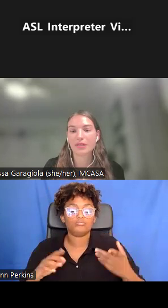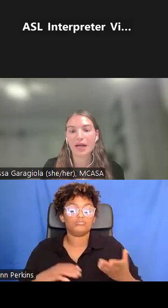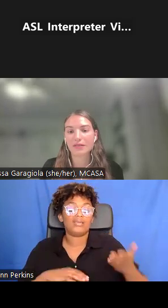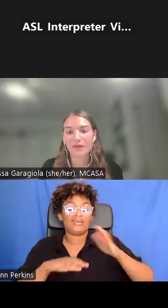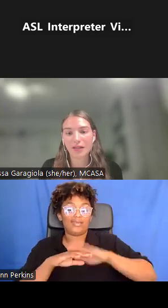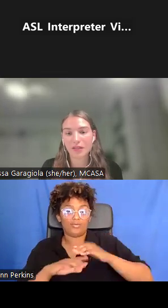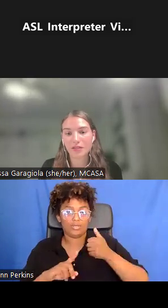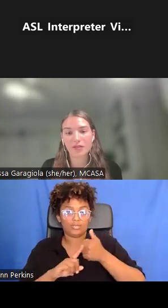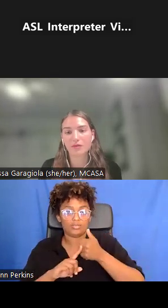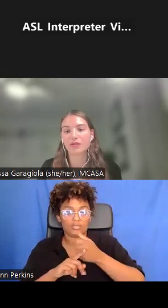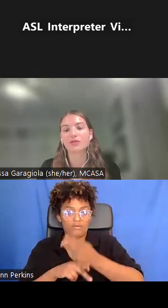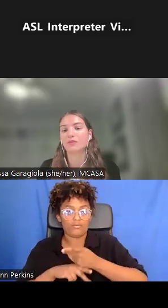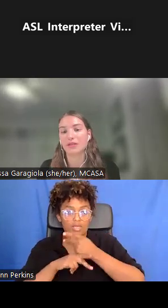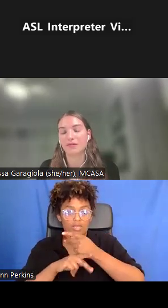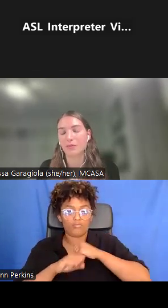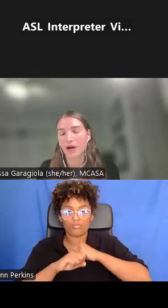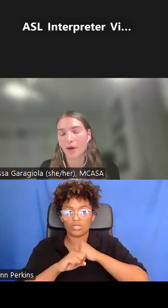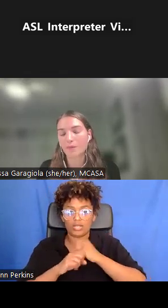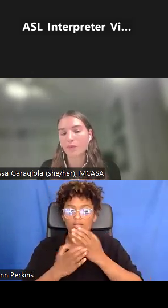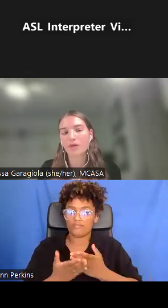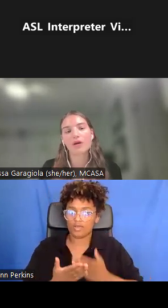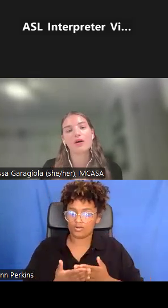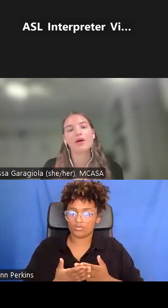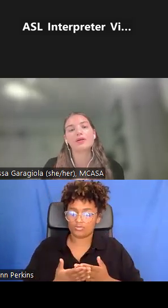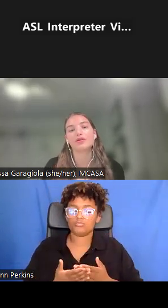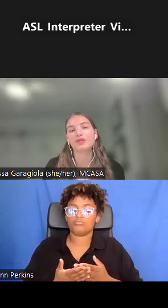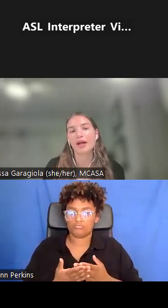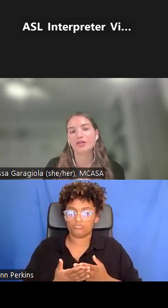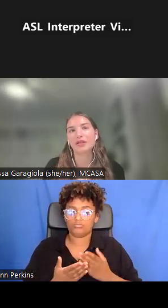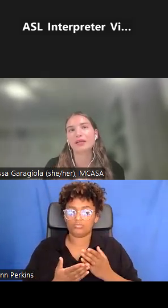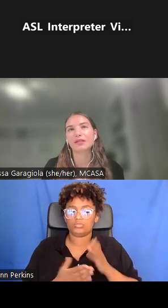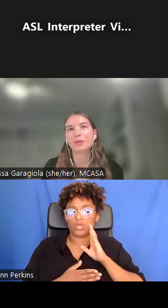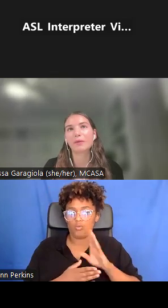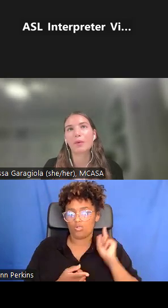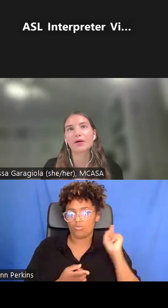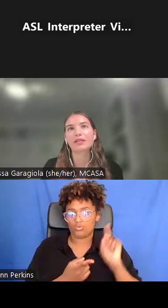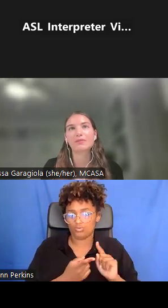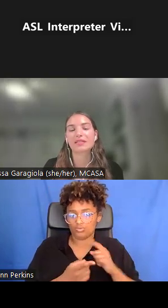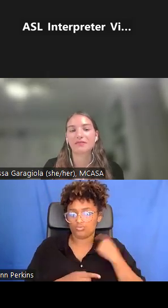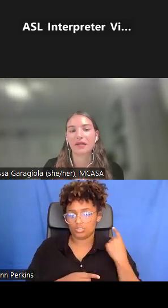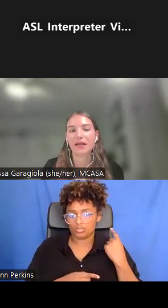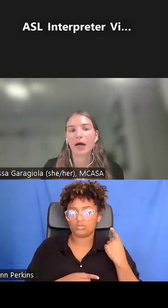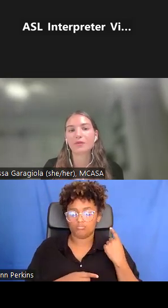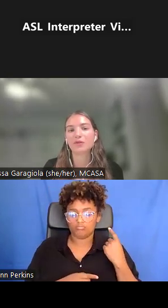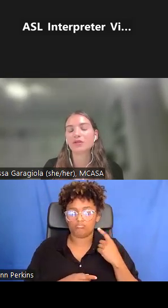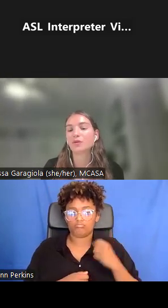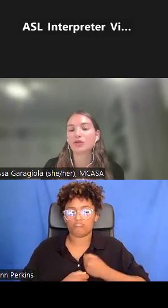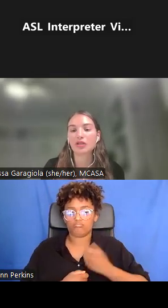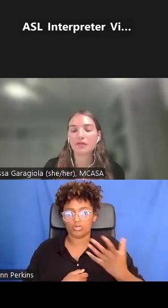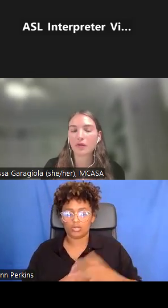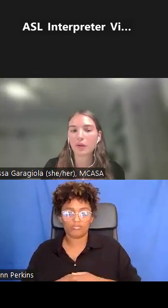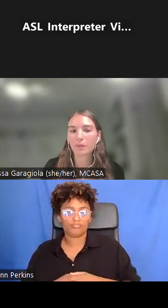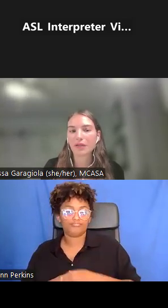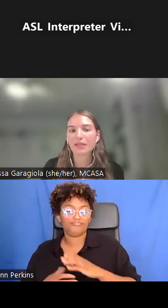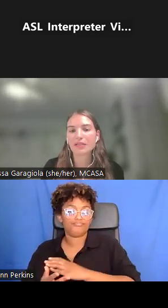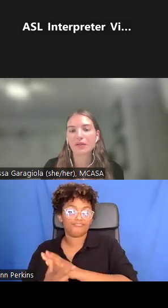self-care protective factors to reduce risk of burnout. Your strategy is a little bit more specific. It helps you to